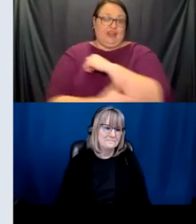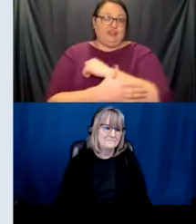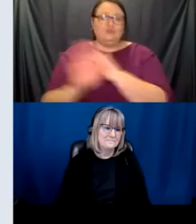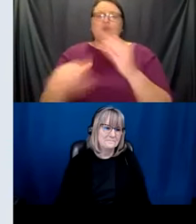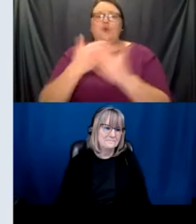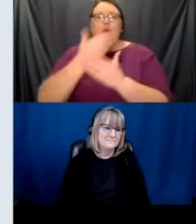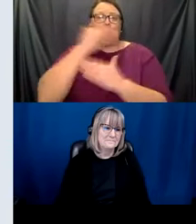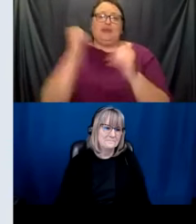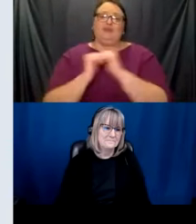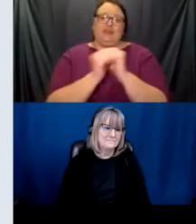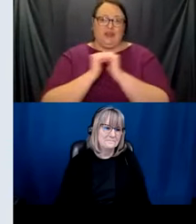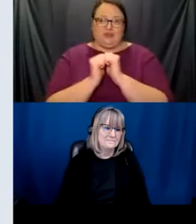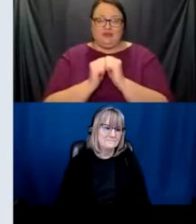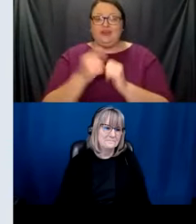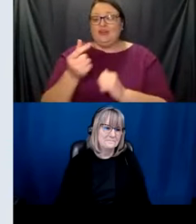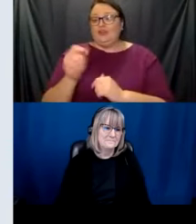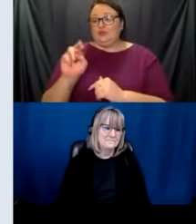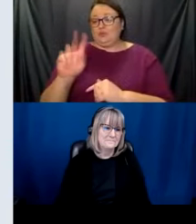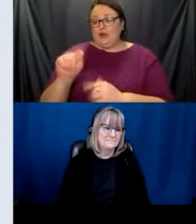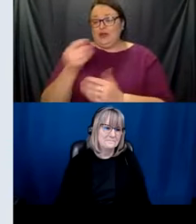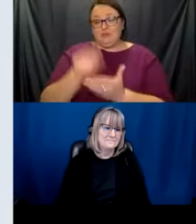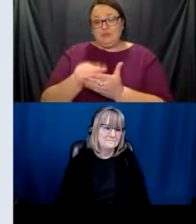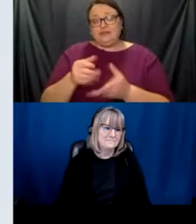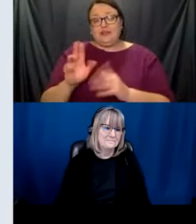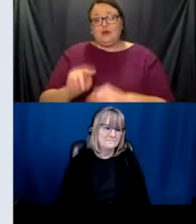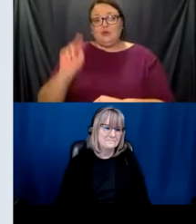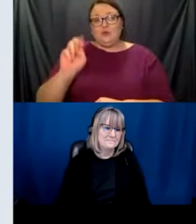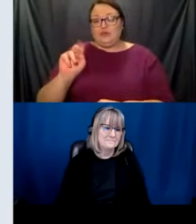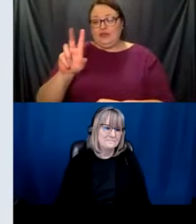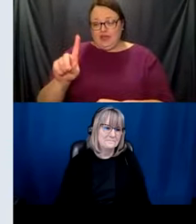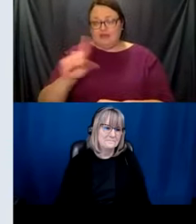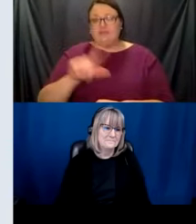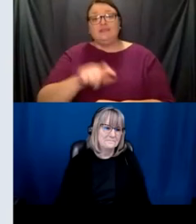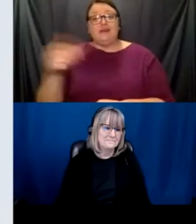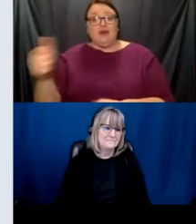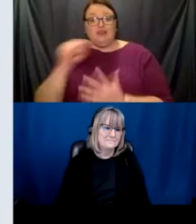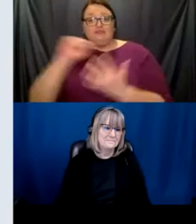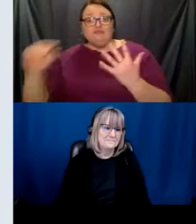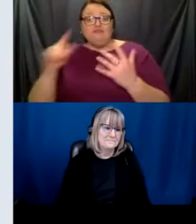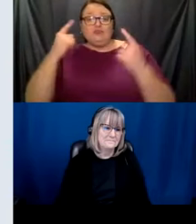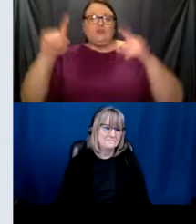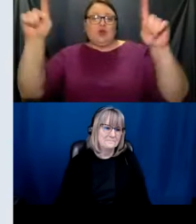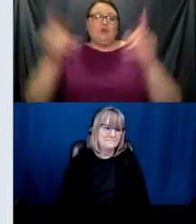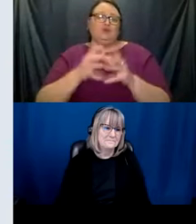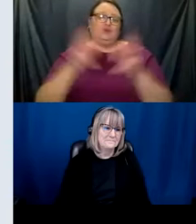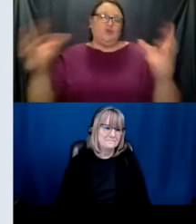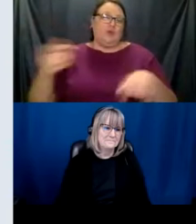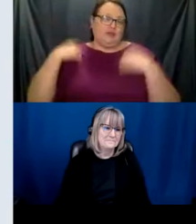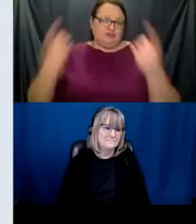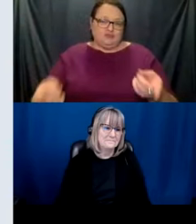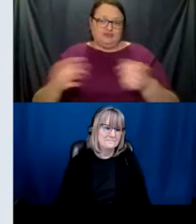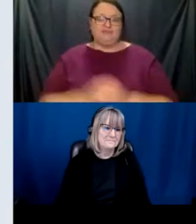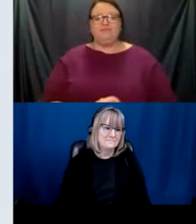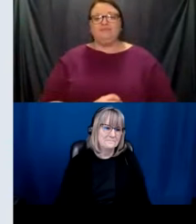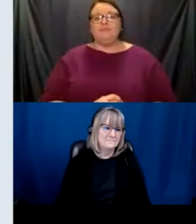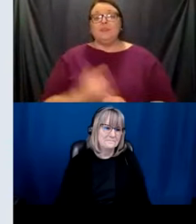together. And this grant money has allowed North End, as well as several others, to accomplish Los so. fondos ha permitido a la compañía de